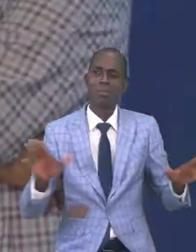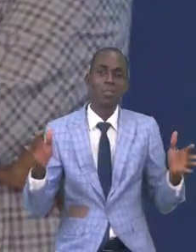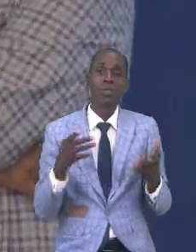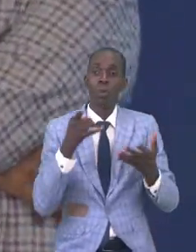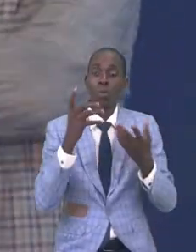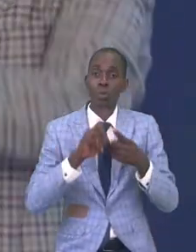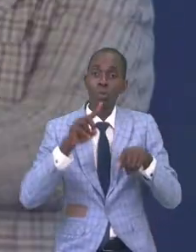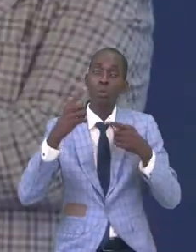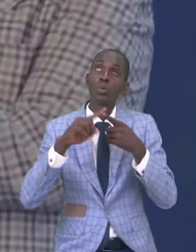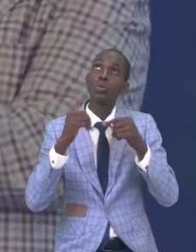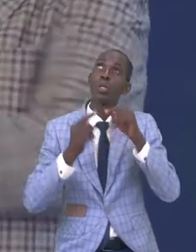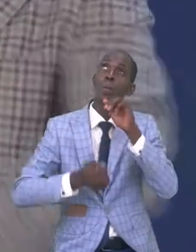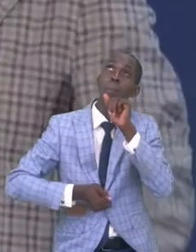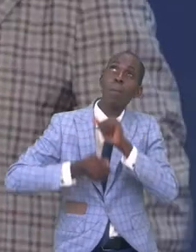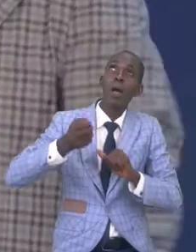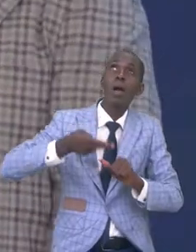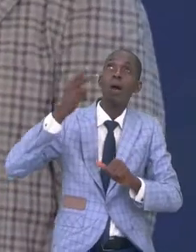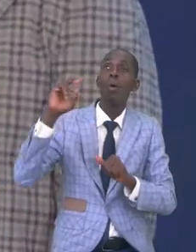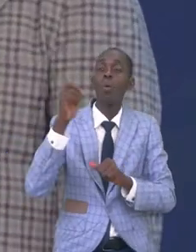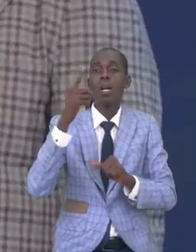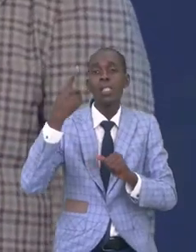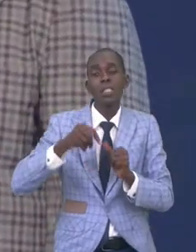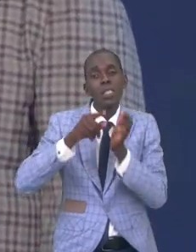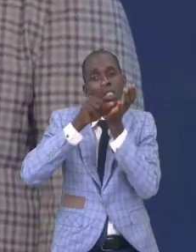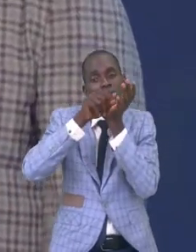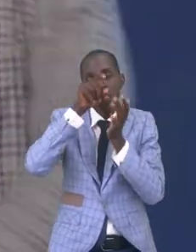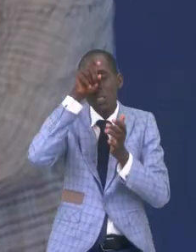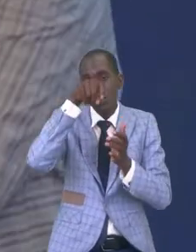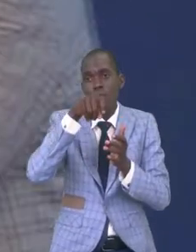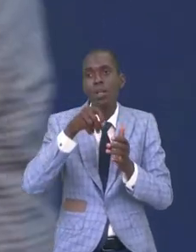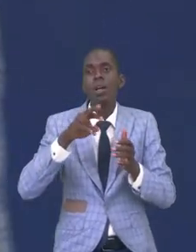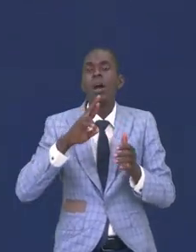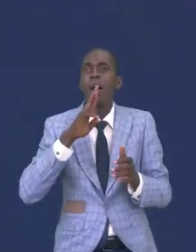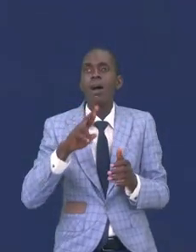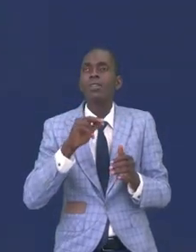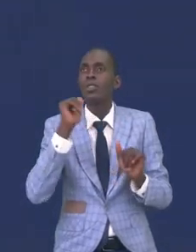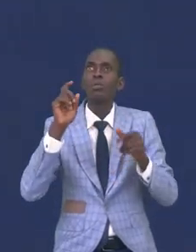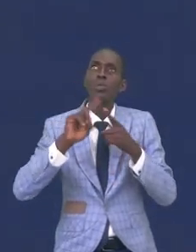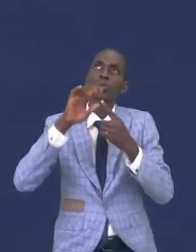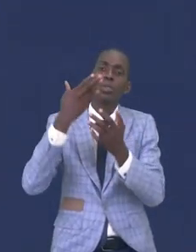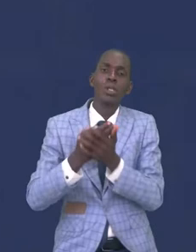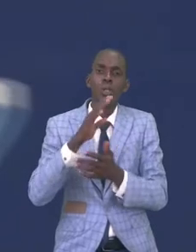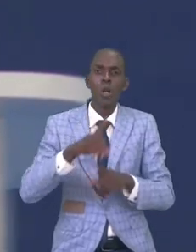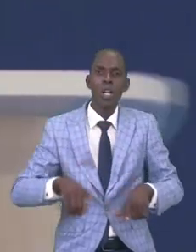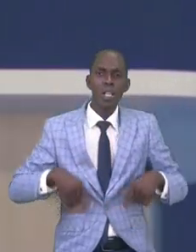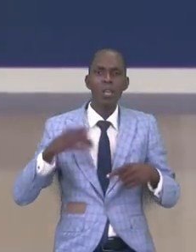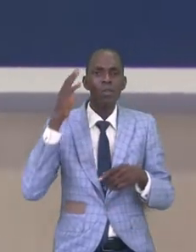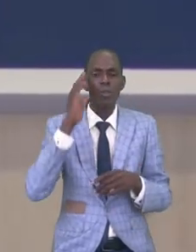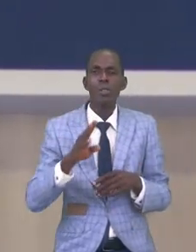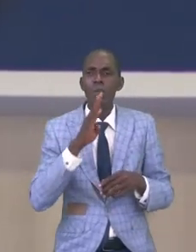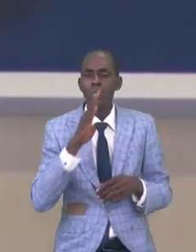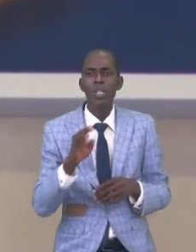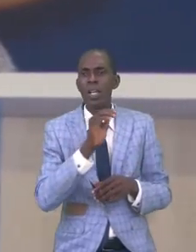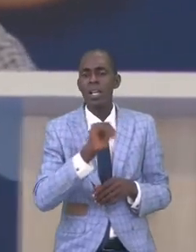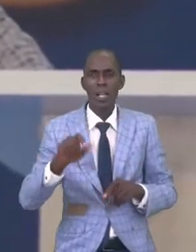height that the eagles have not even been able to get to. Your life will be a heroic life.